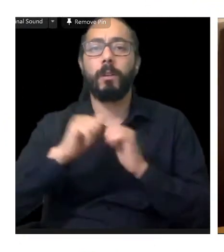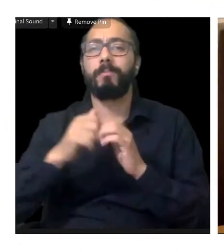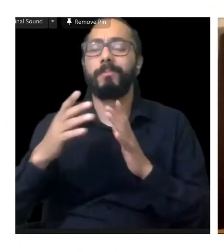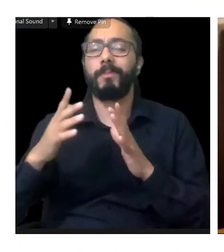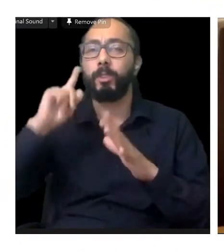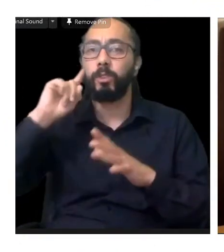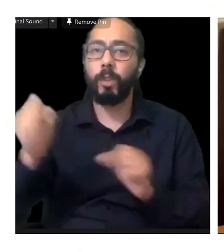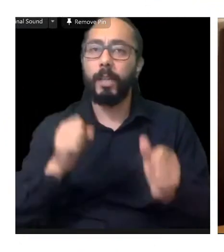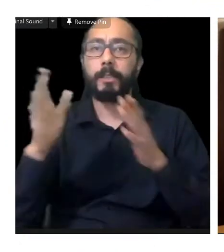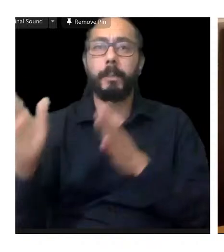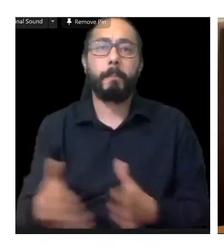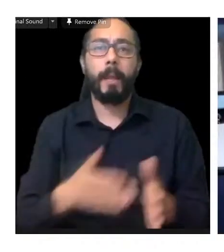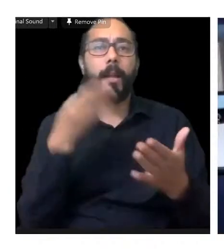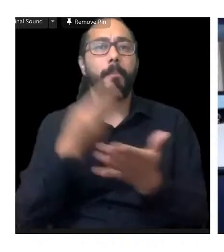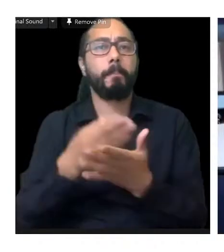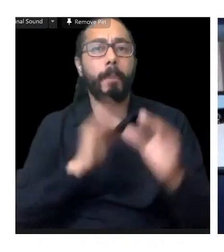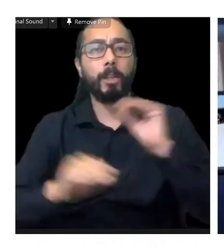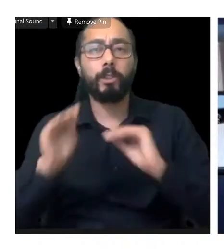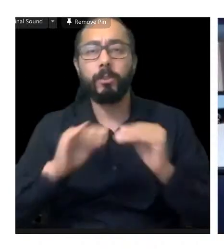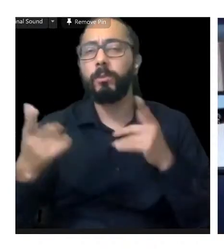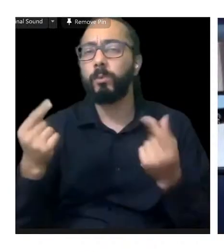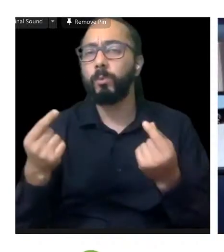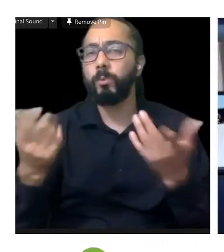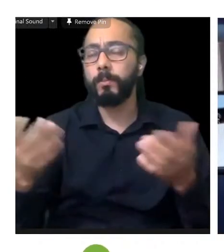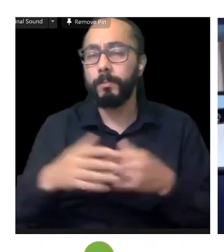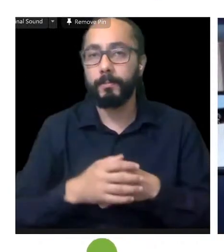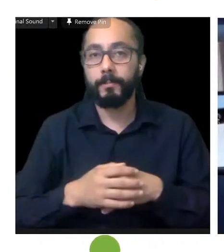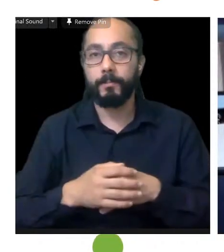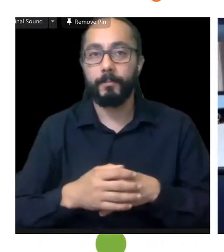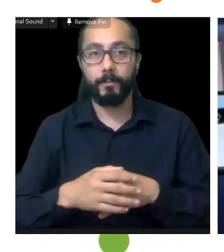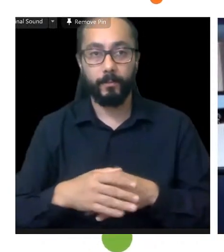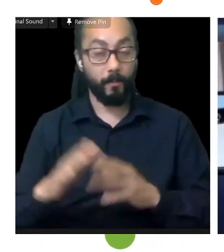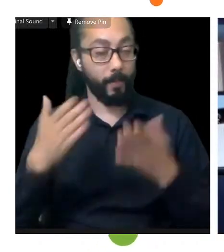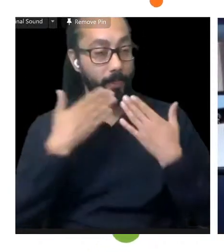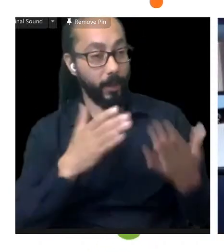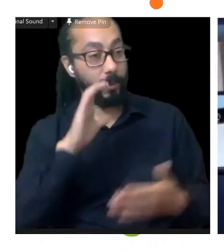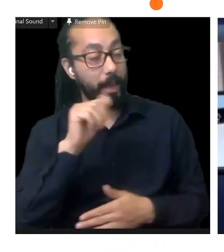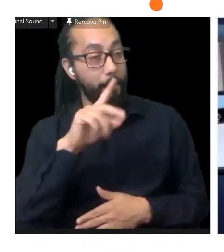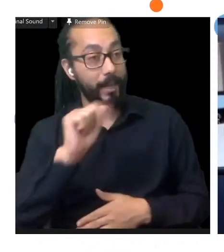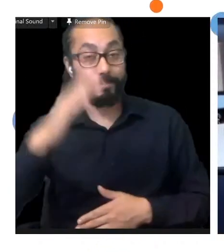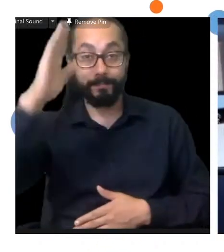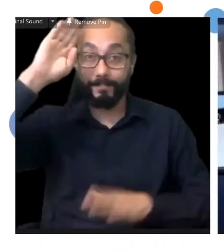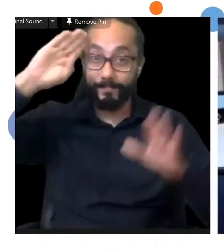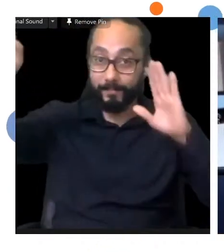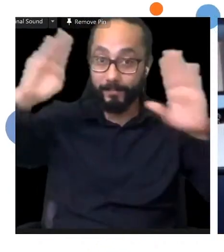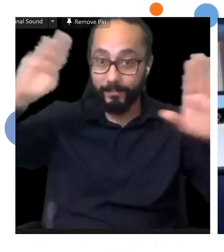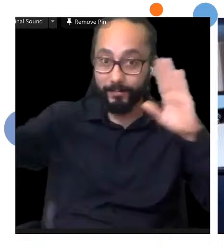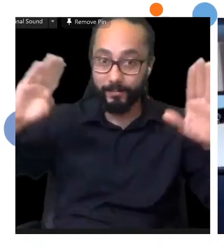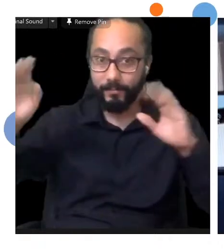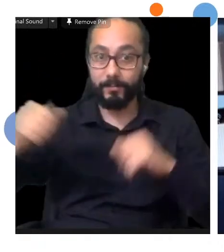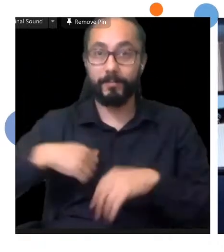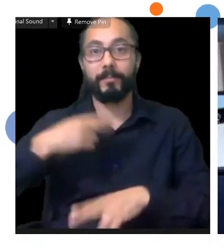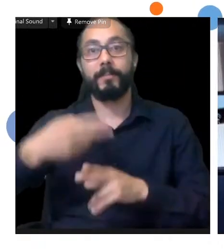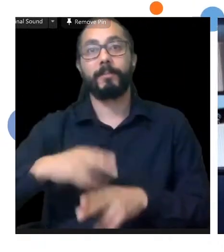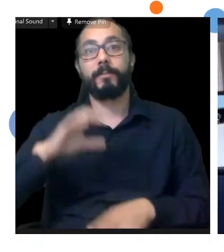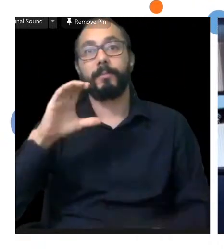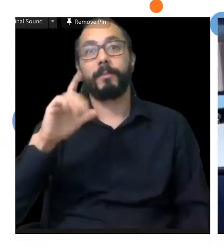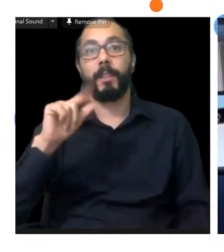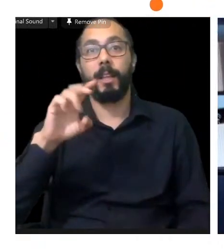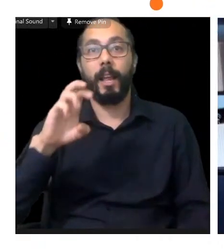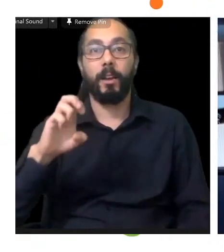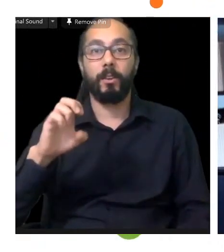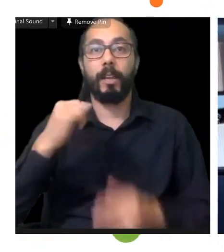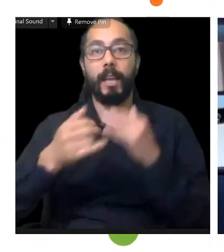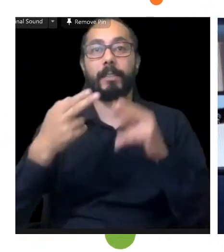Thank you. Thank you, Camilla, and hi, everyone. Nice to be with you. I am Claire Sakaki. I am the executive director